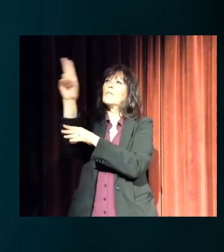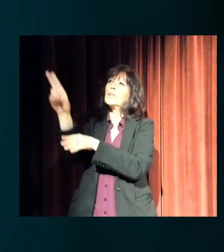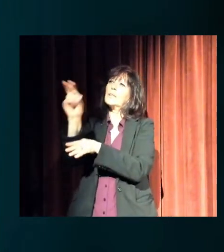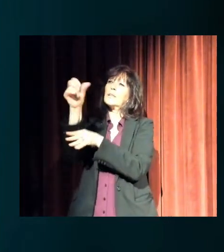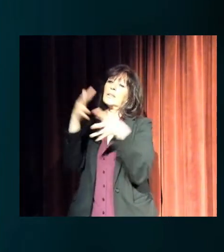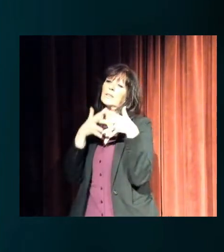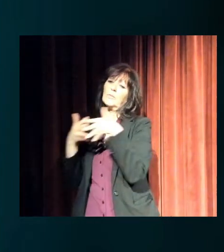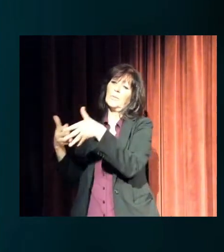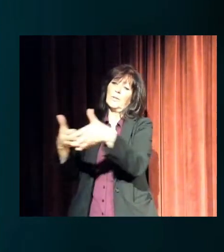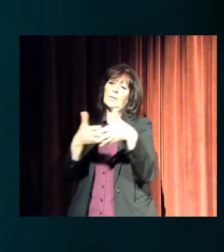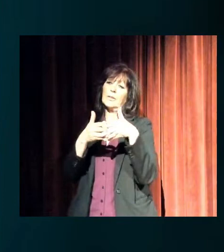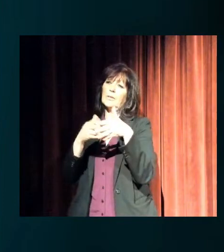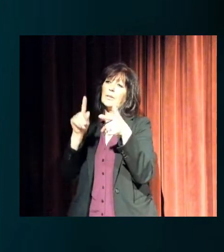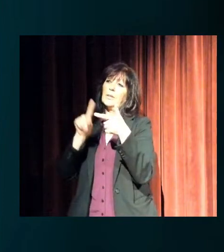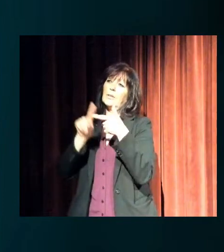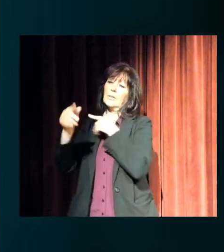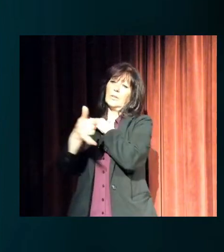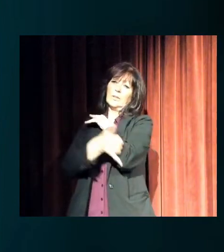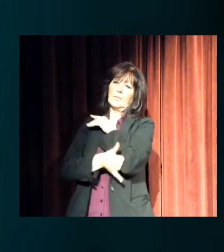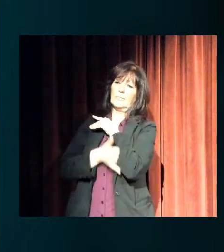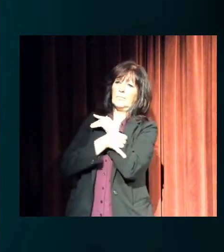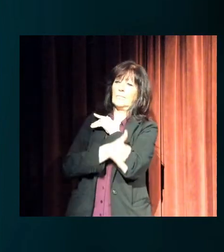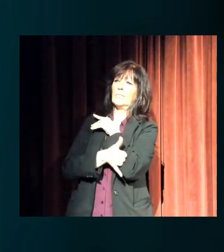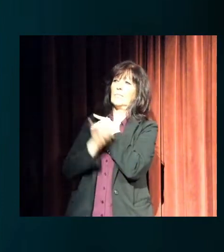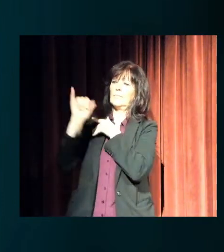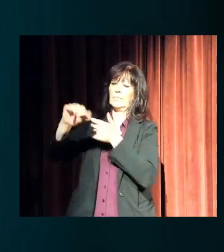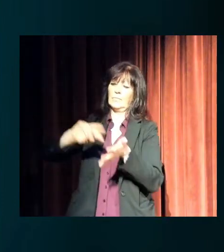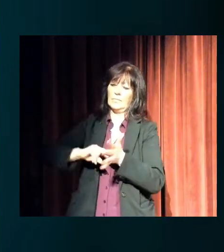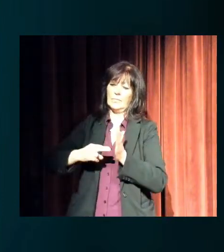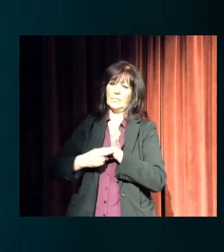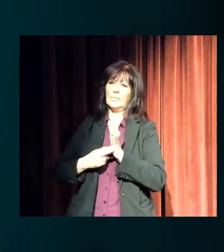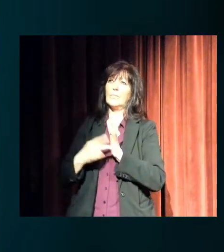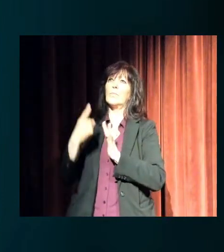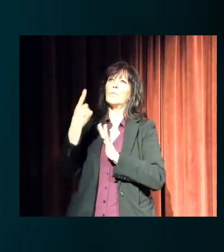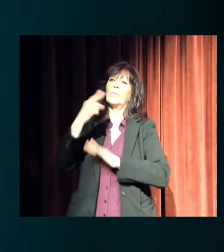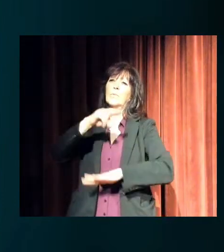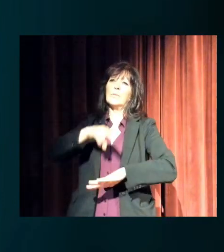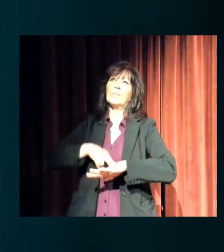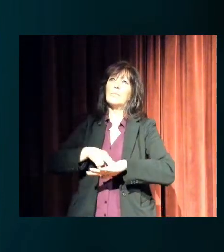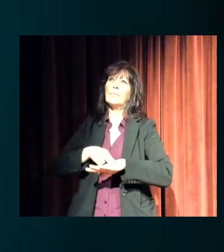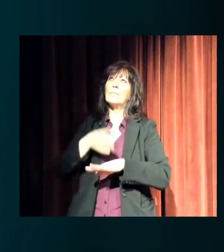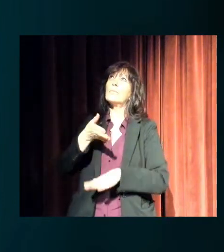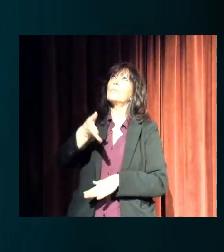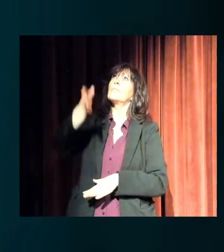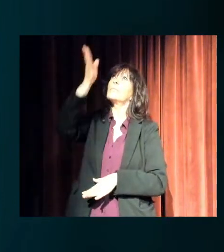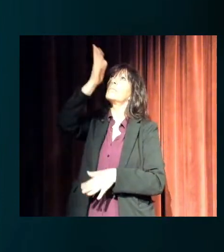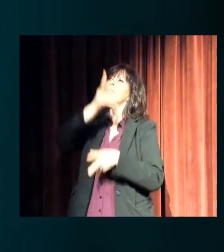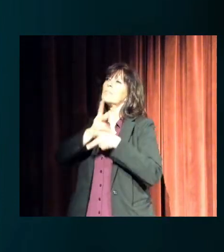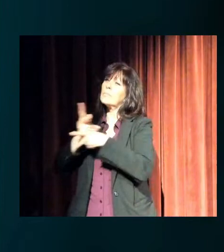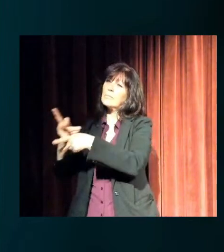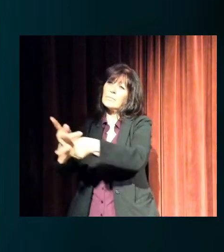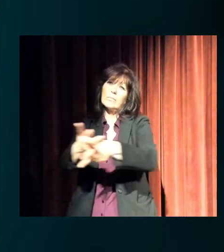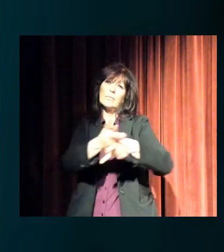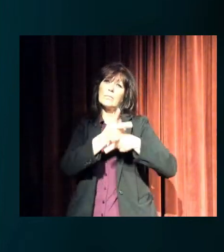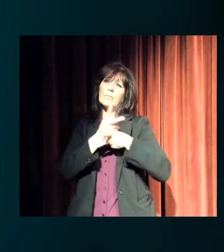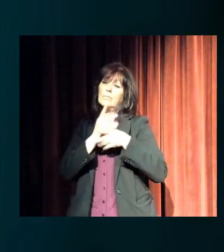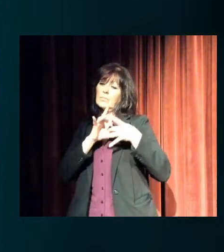of the United States of America and to the republic for which it stands, one nation, under